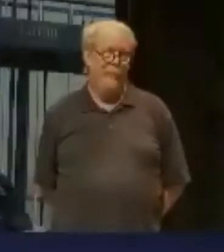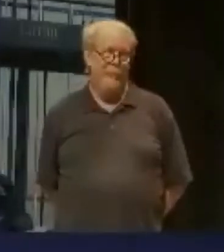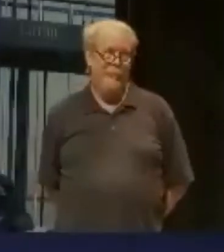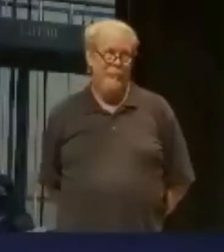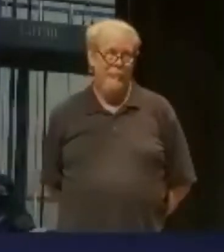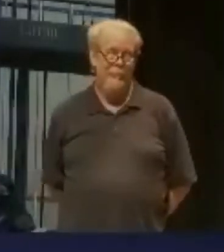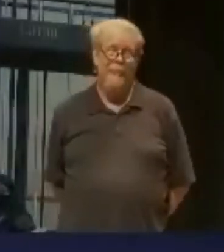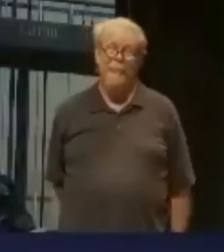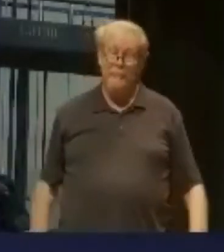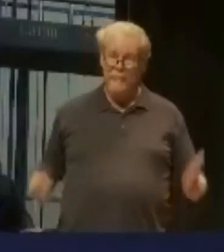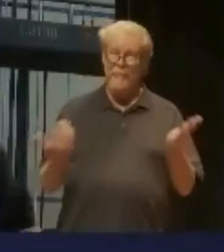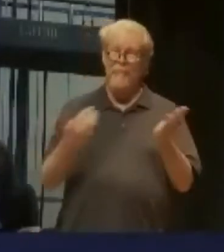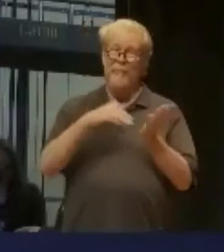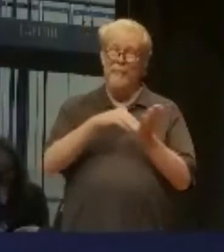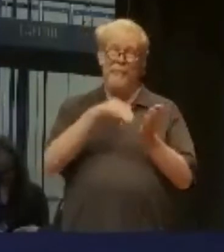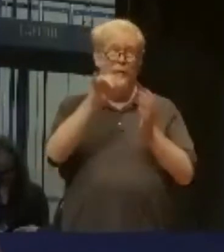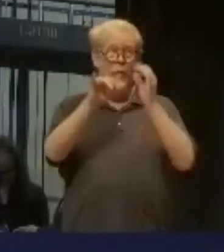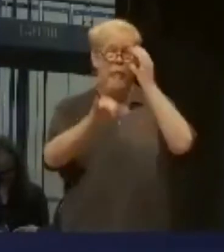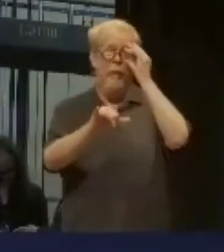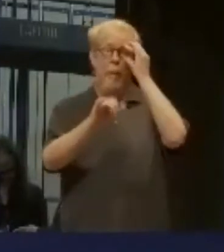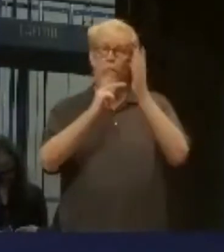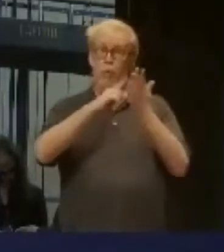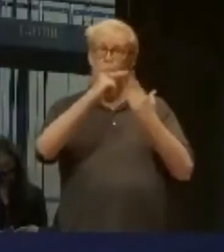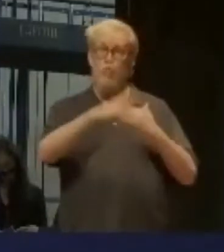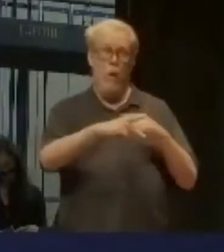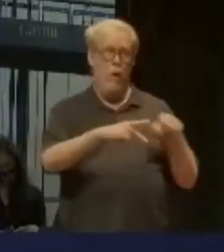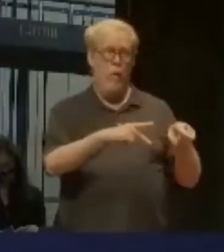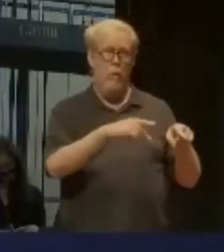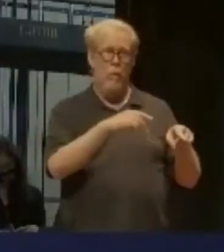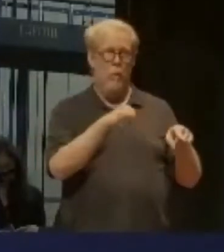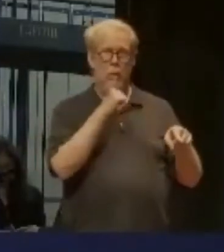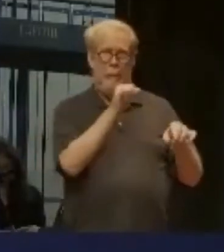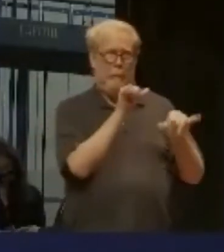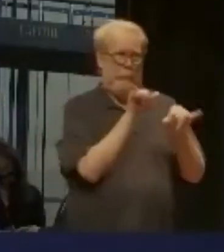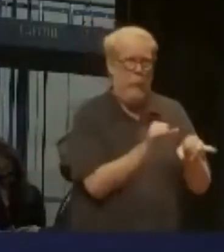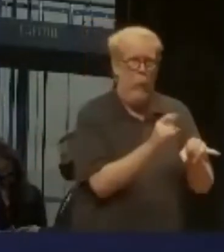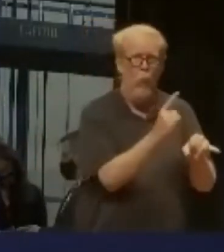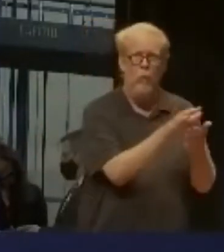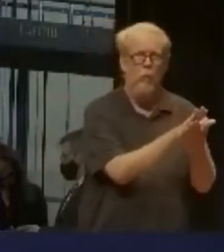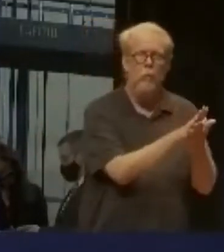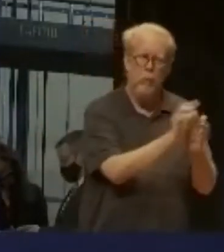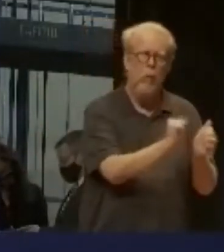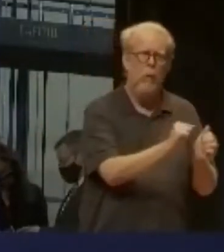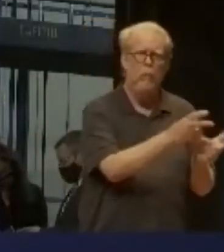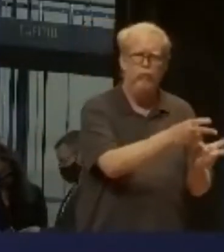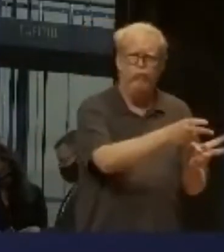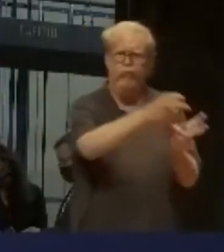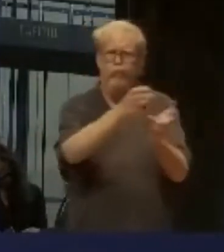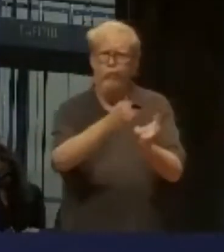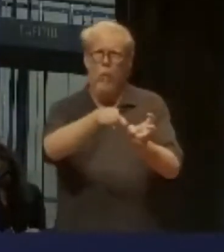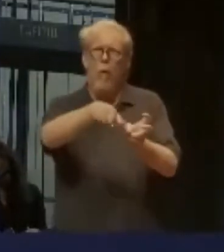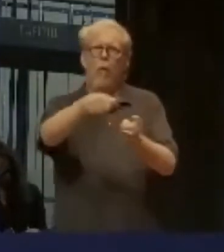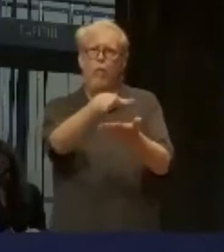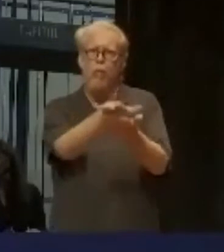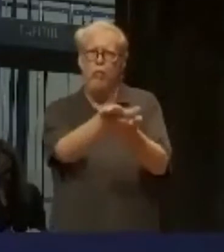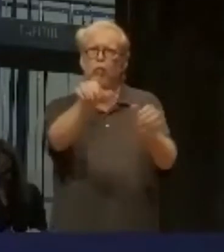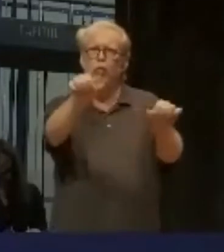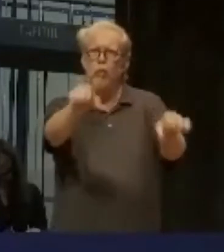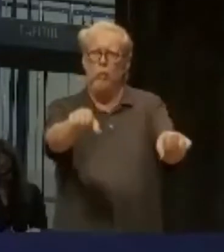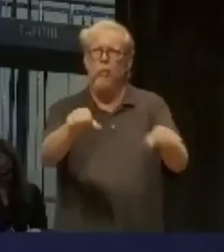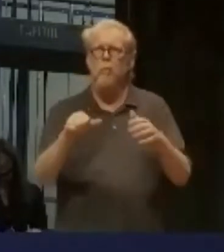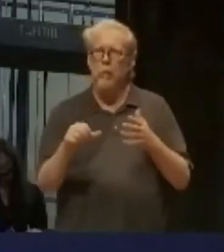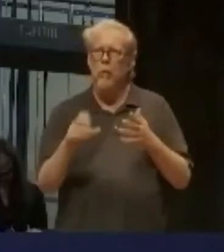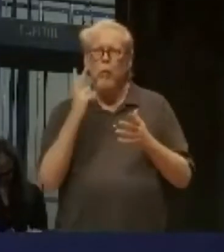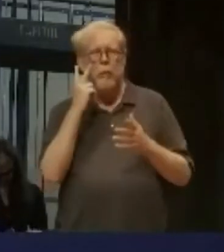So again, these are programs, everybody. Así que nuevamente esos son programas que pueden ser replicados. Y lo que queremos hacer es motivar a los estudiantes para